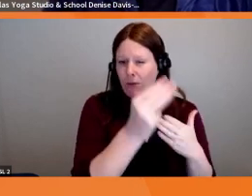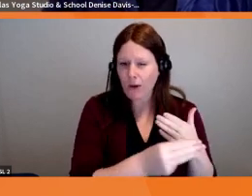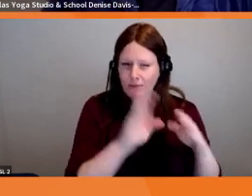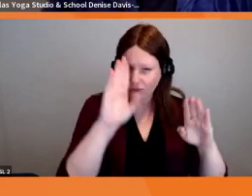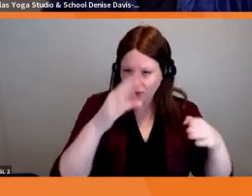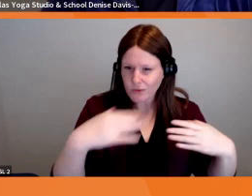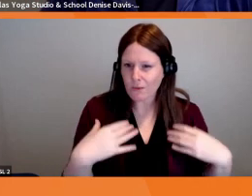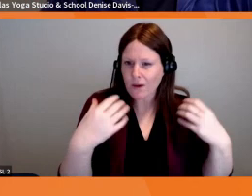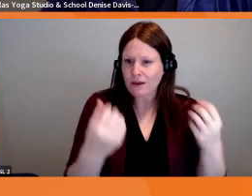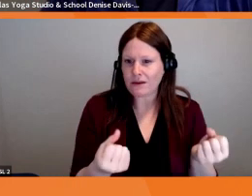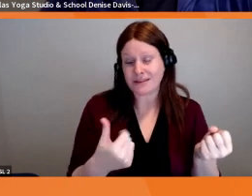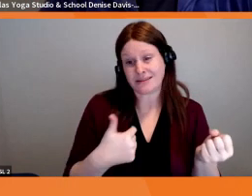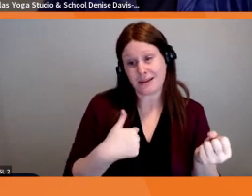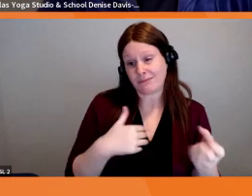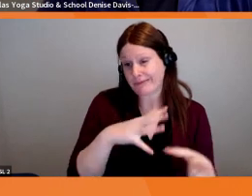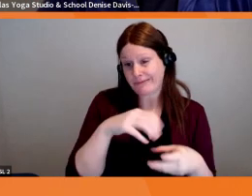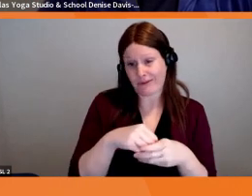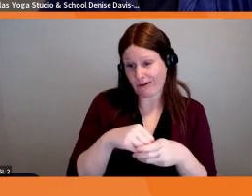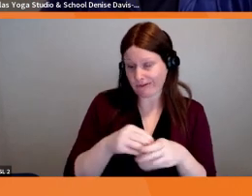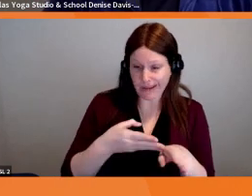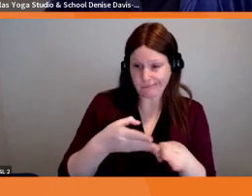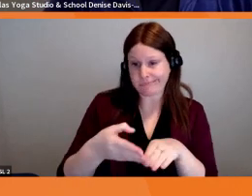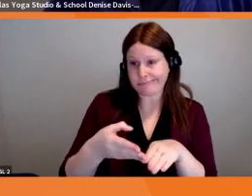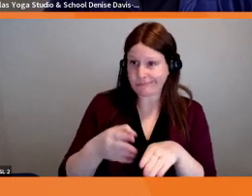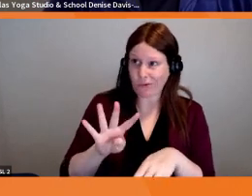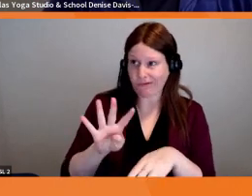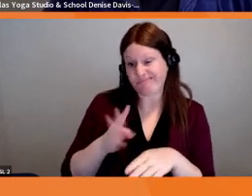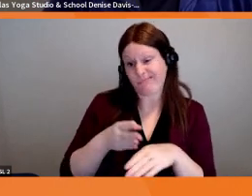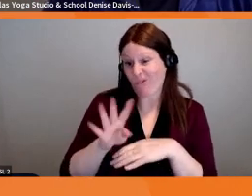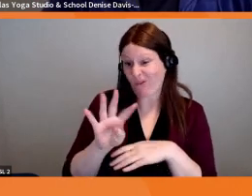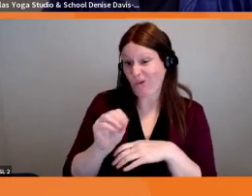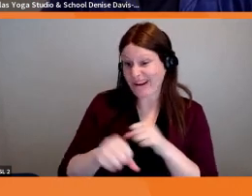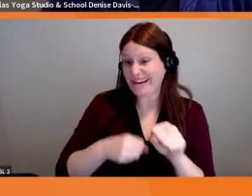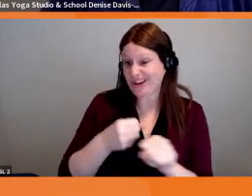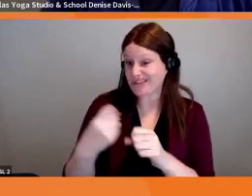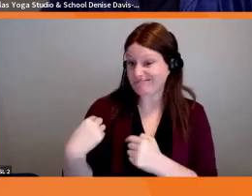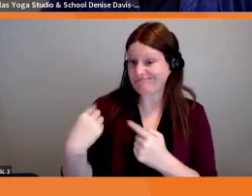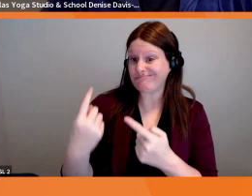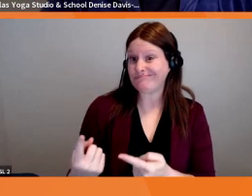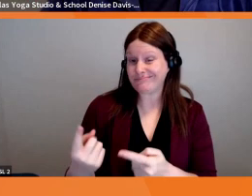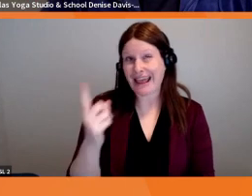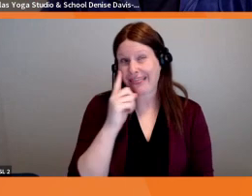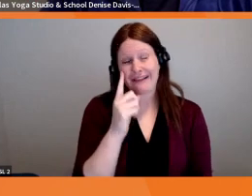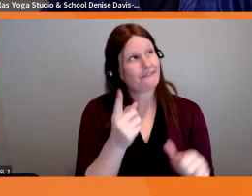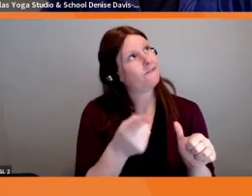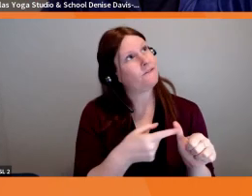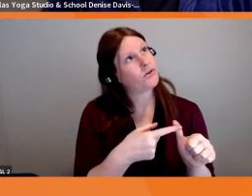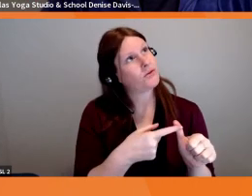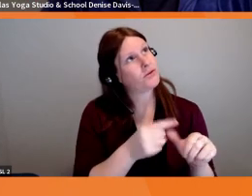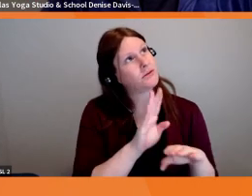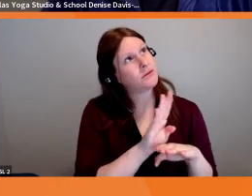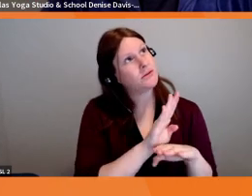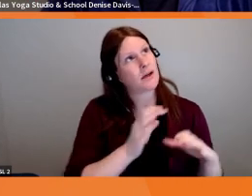corporate wellness for over 40 years. My first corporate client was, I think it was the Petro-Canada